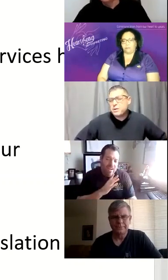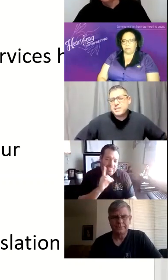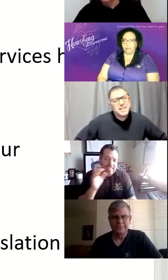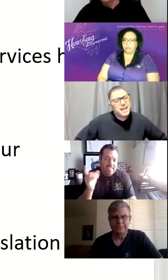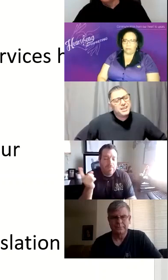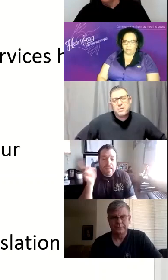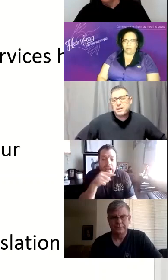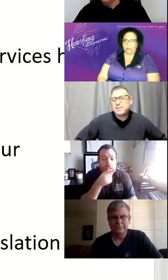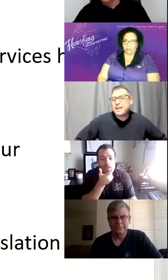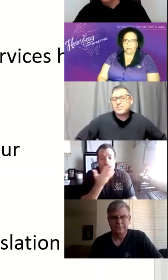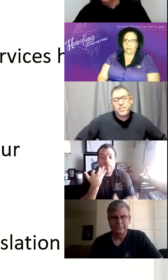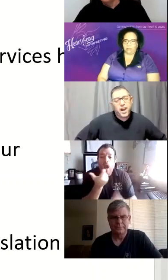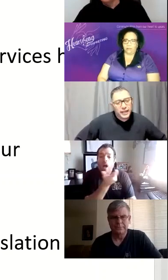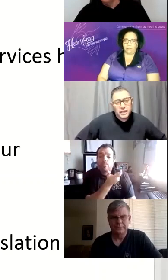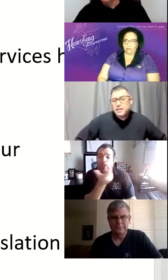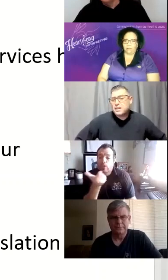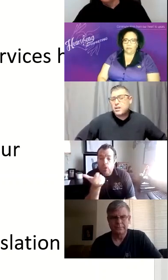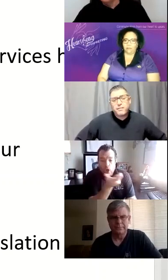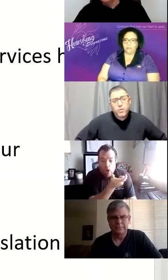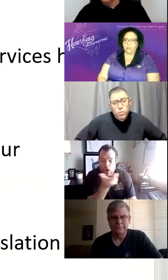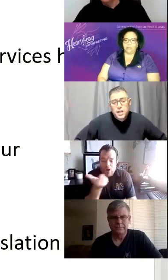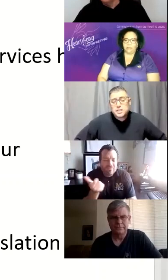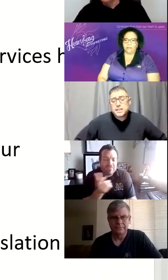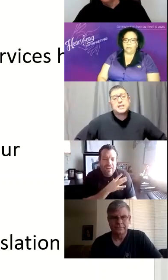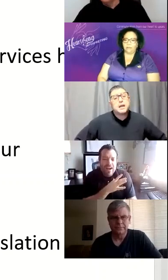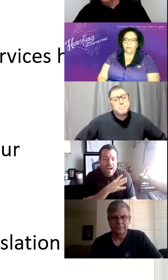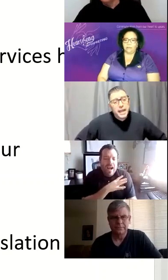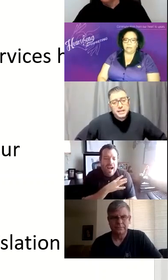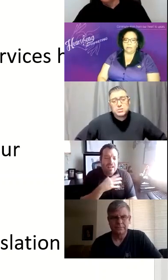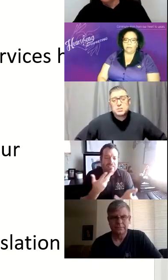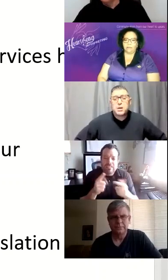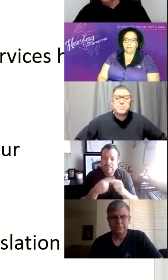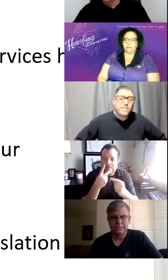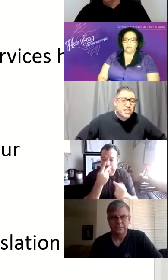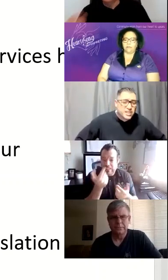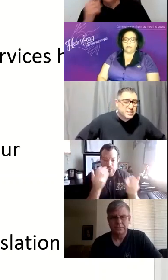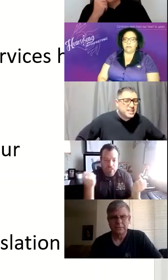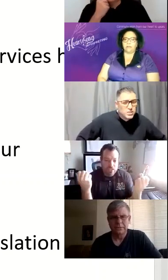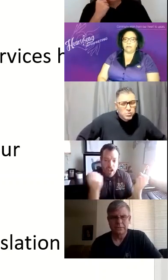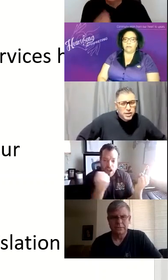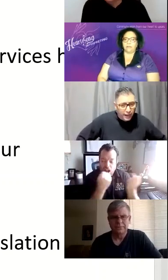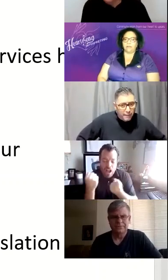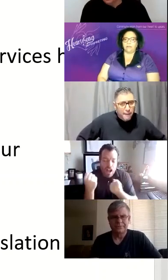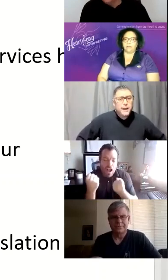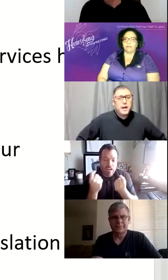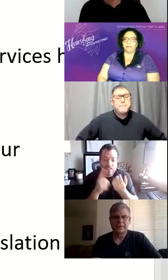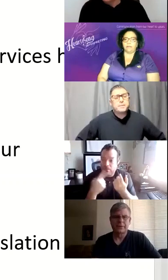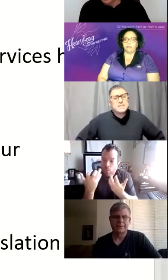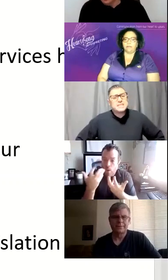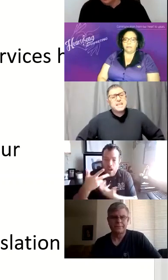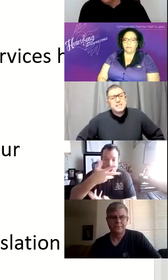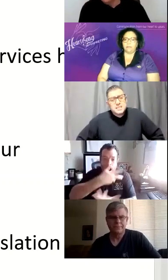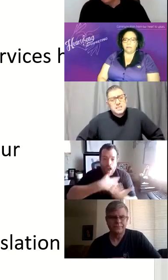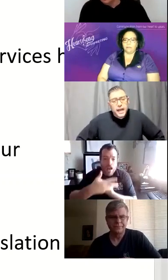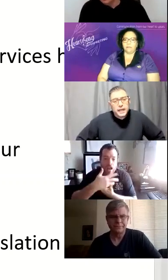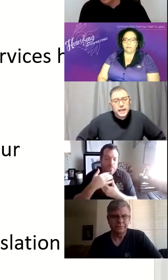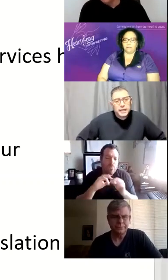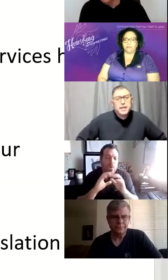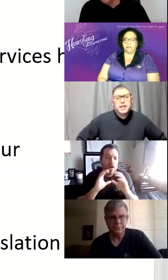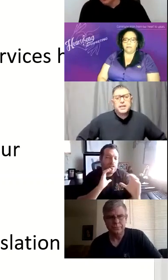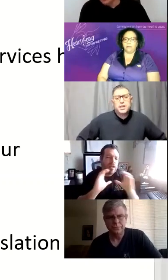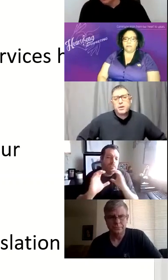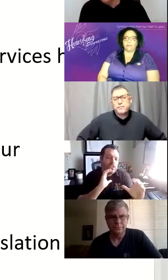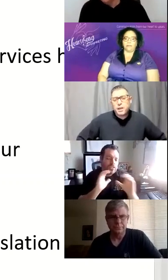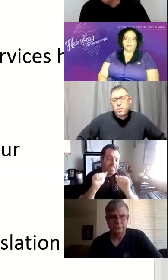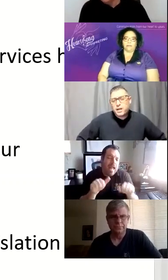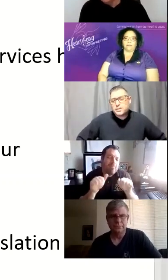yeah, I would say, you know what, that's fine. You know, level 1s, they can come in, do some observations. That's okay. To see the signing,